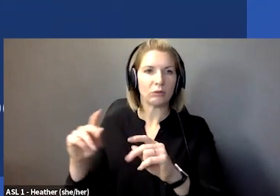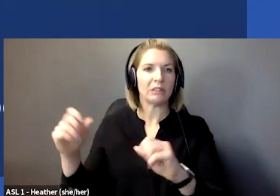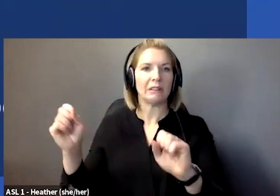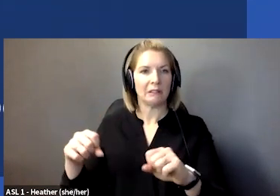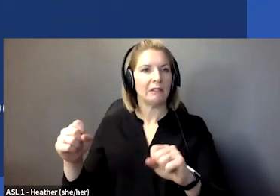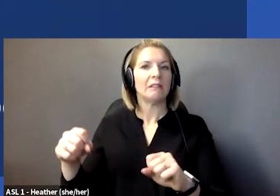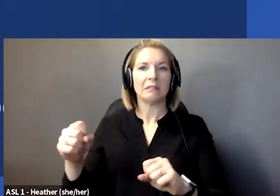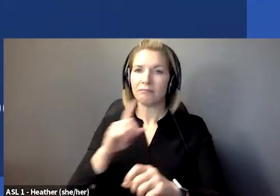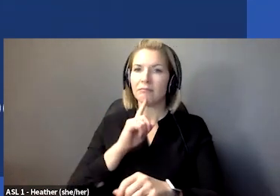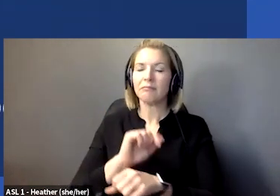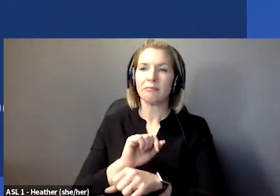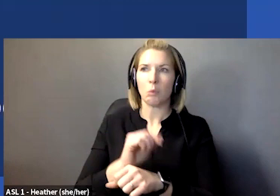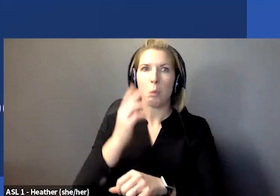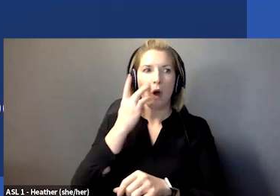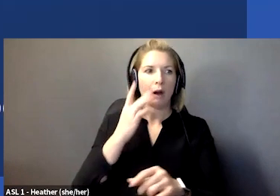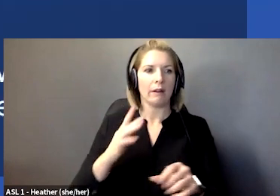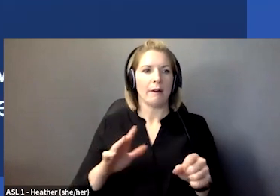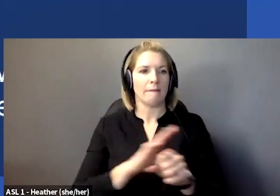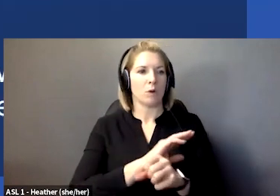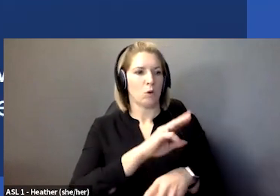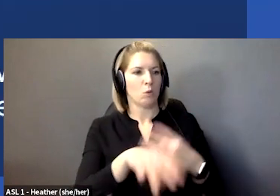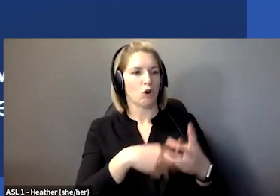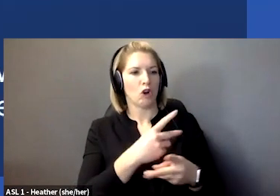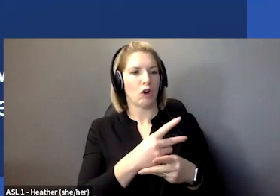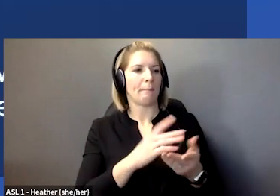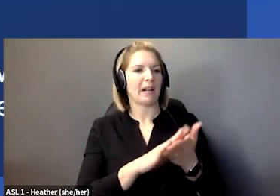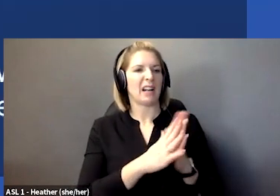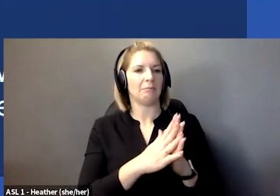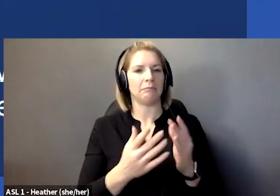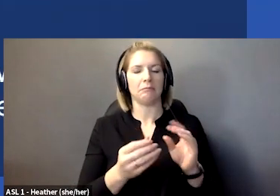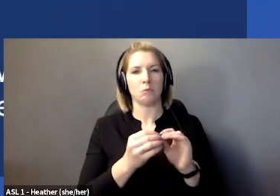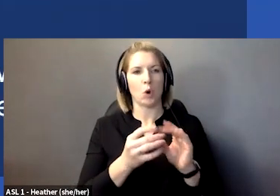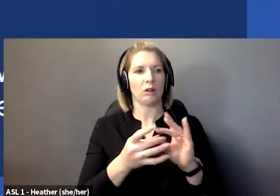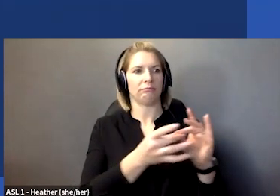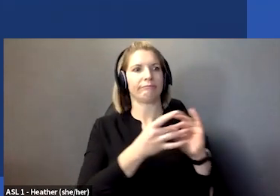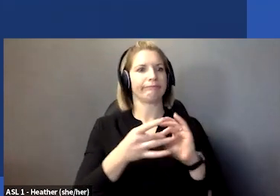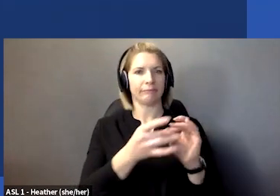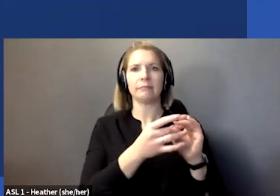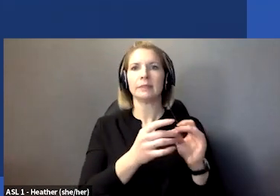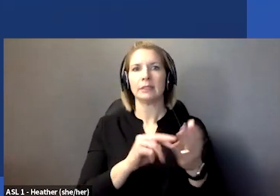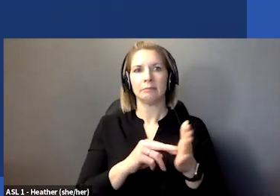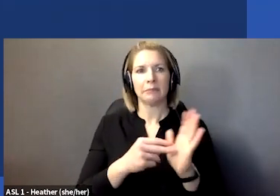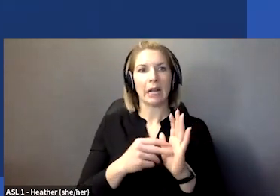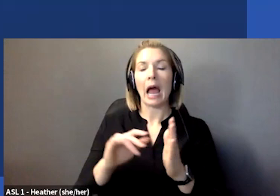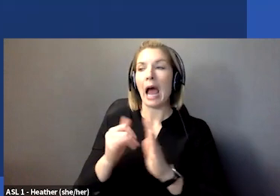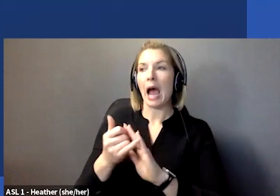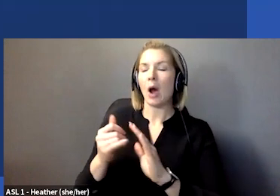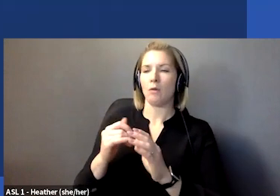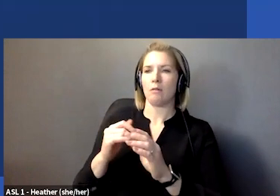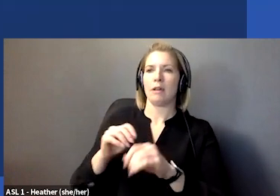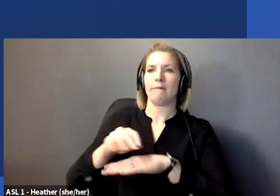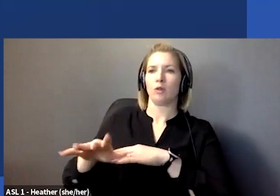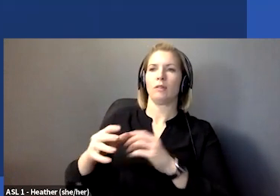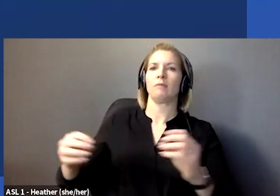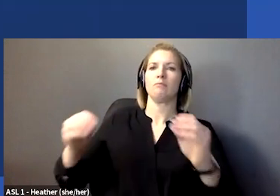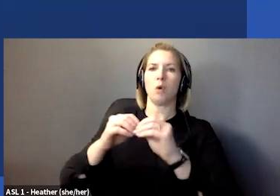with regards to globalization. How to make employment more accessible. So thinking about this accessibility piece was front